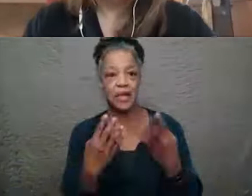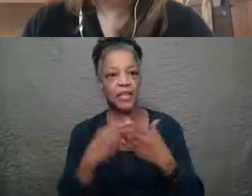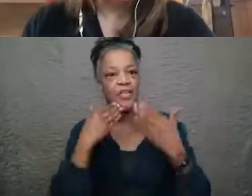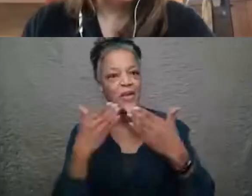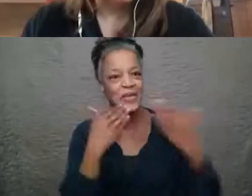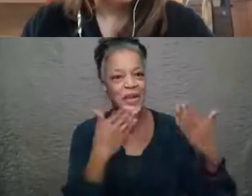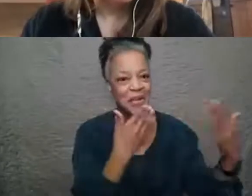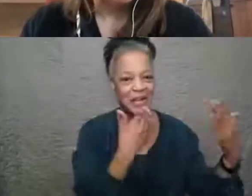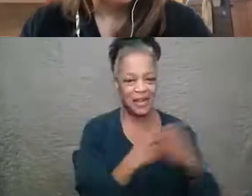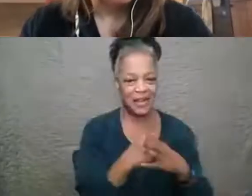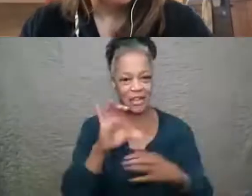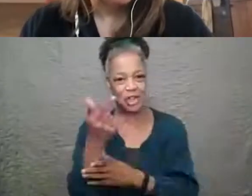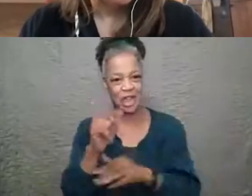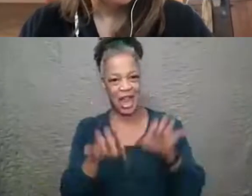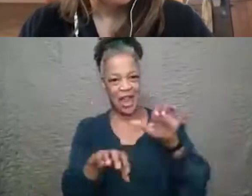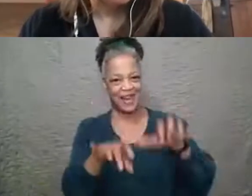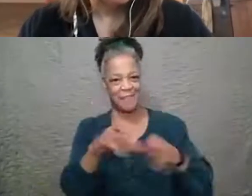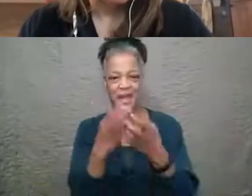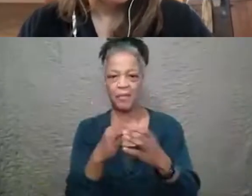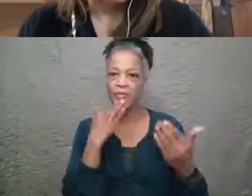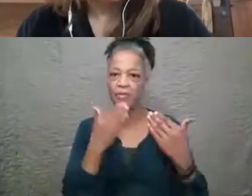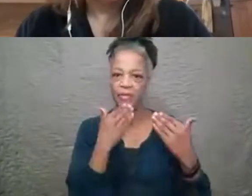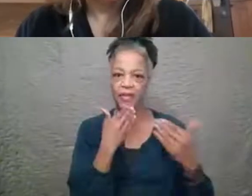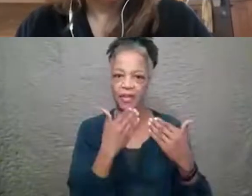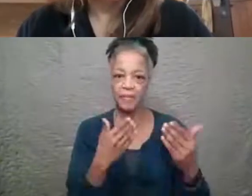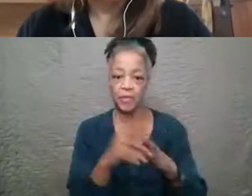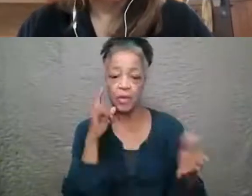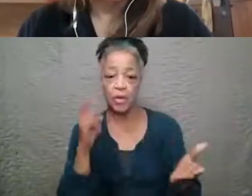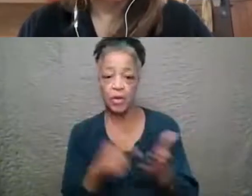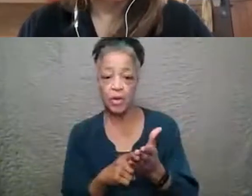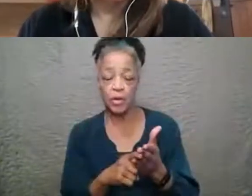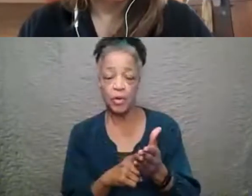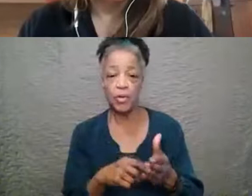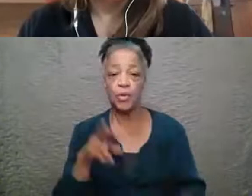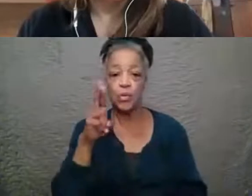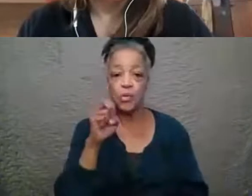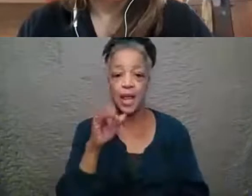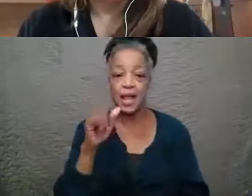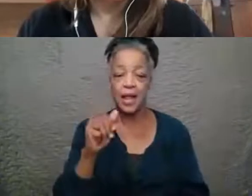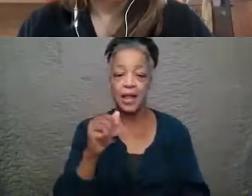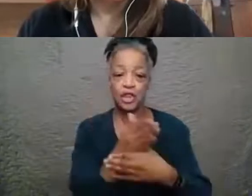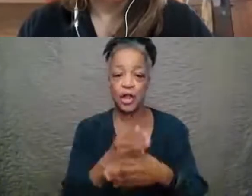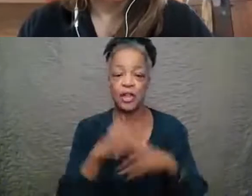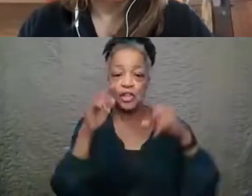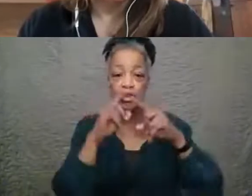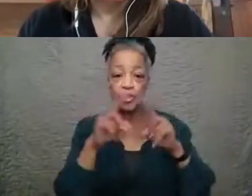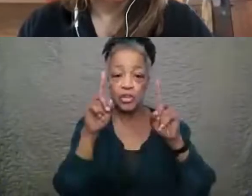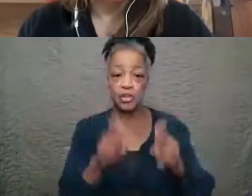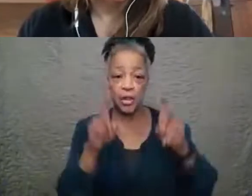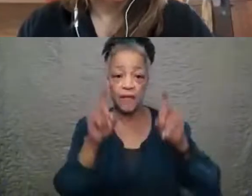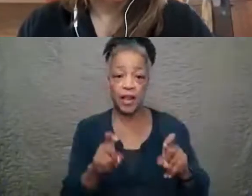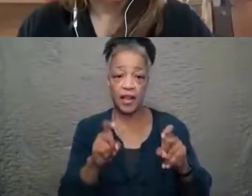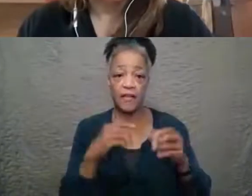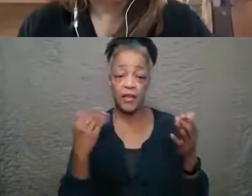yous in the chat. I also noticed Rhea shared a survey for a newly ill